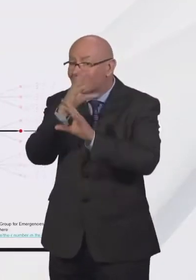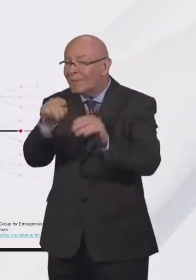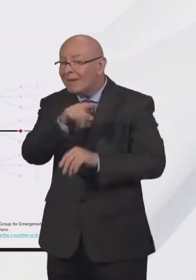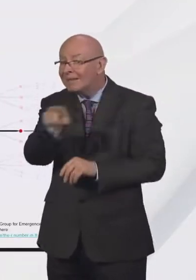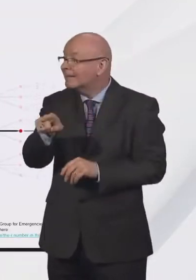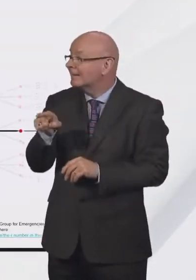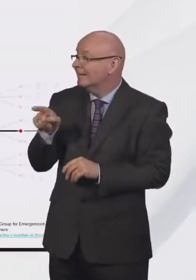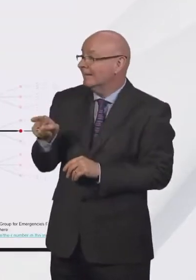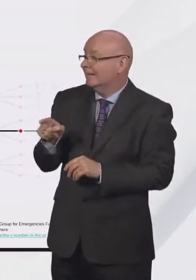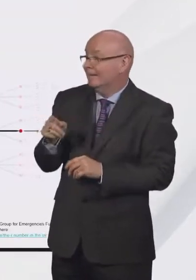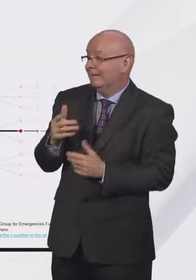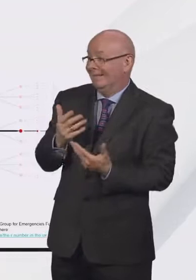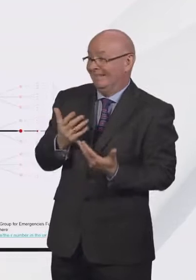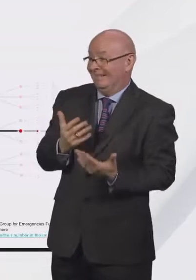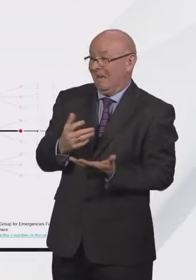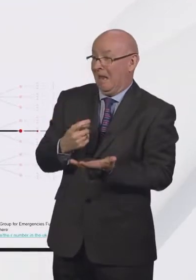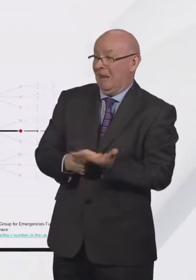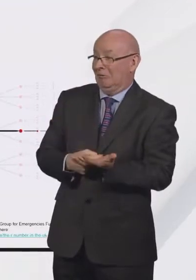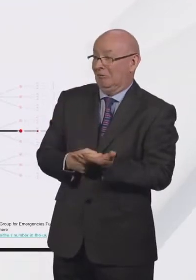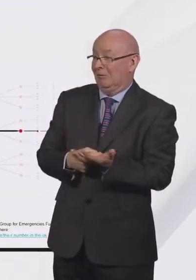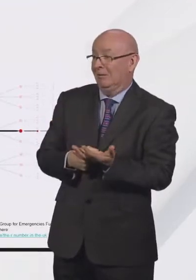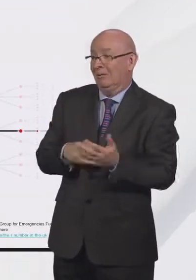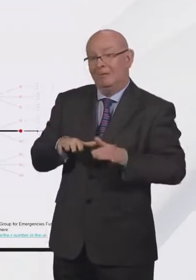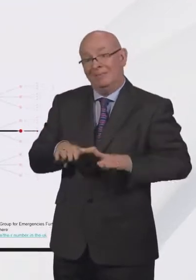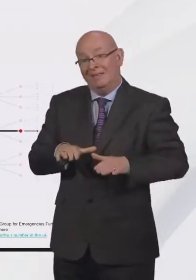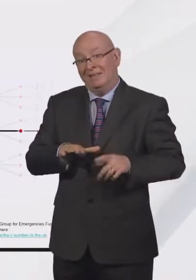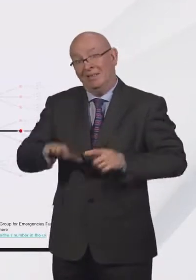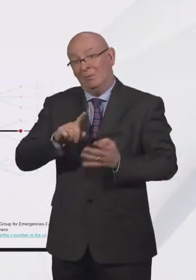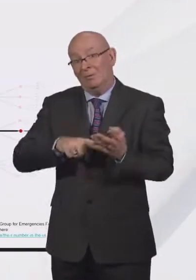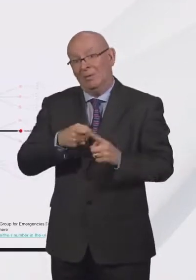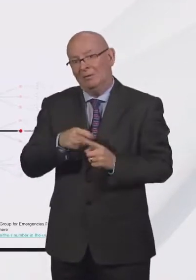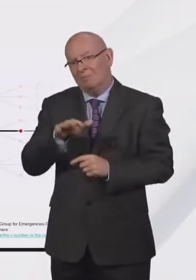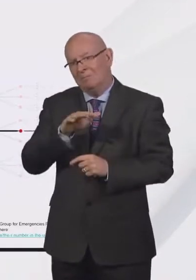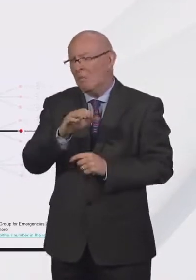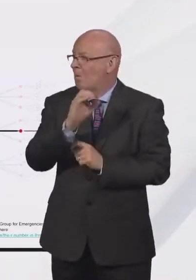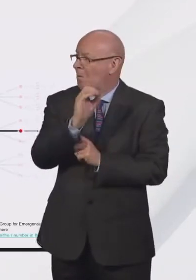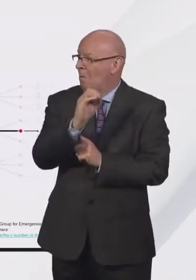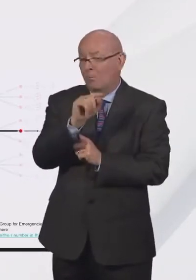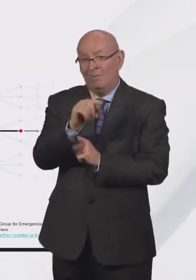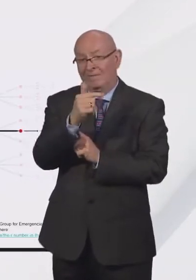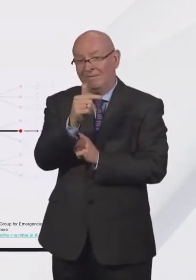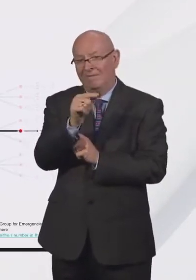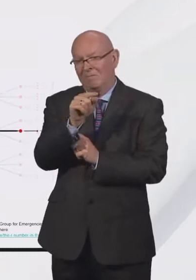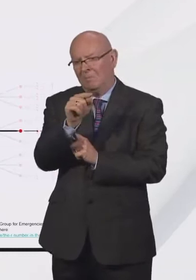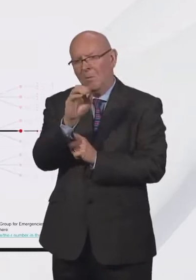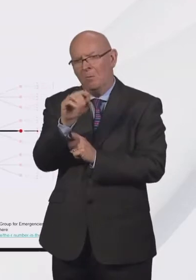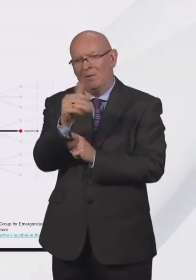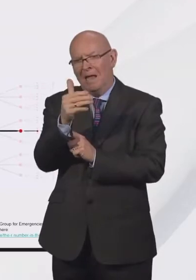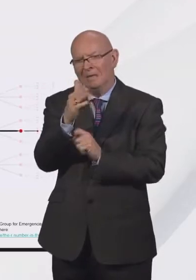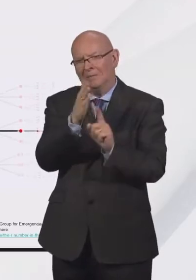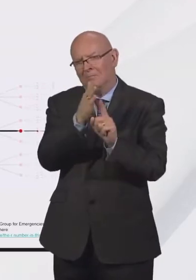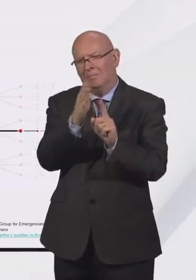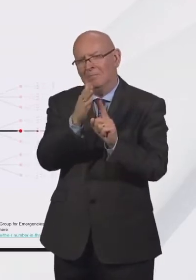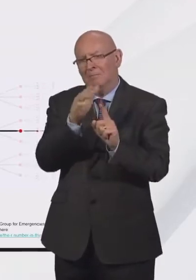this week. So everything looks like the numbers continue to go down and the epidemic continues to shrink, albeit slowly, at a